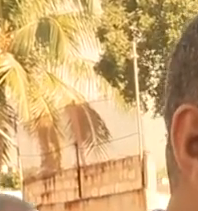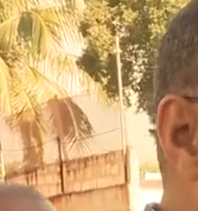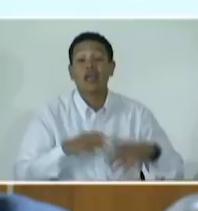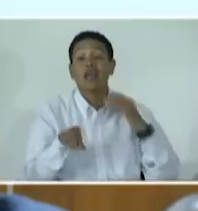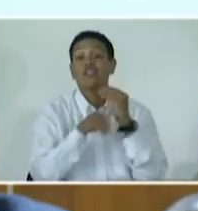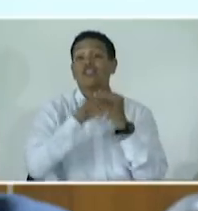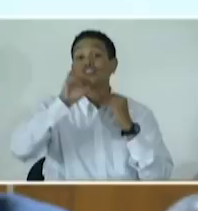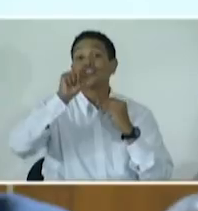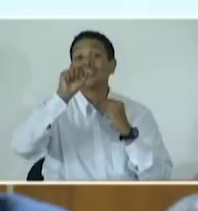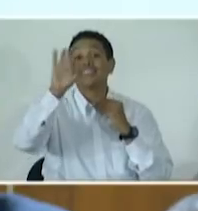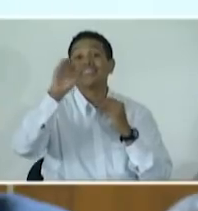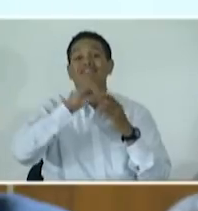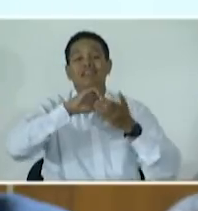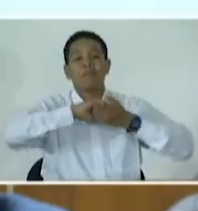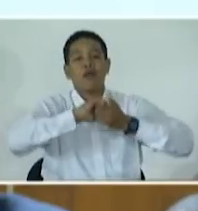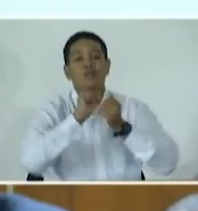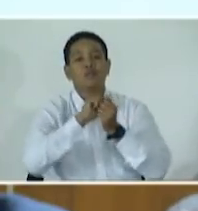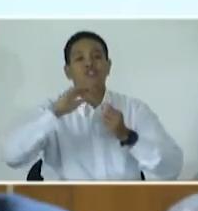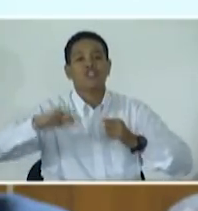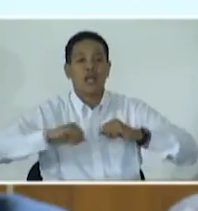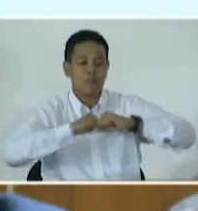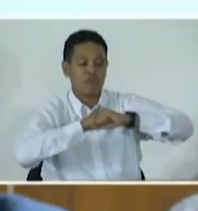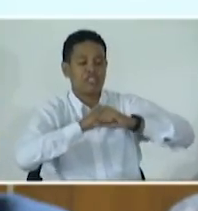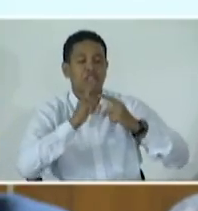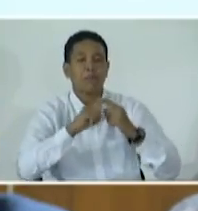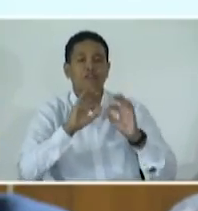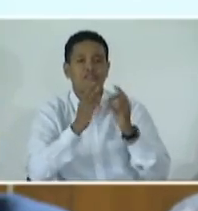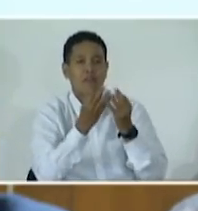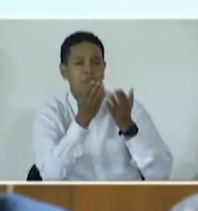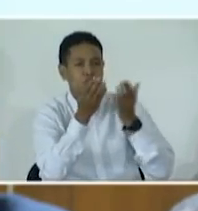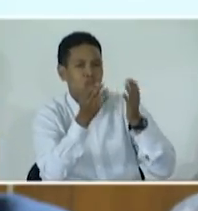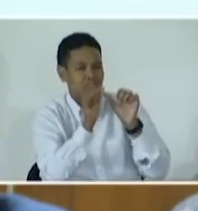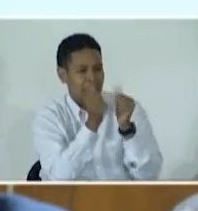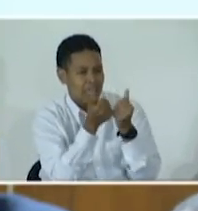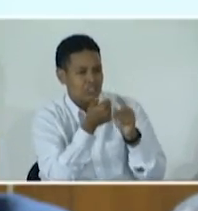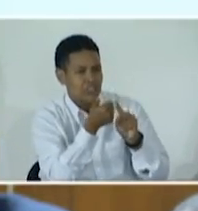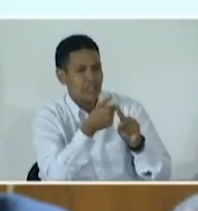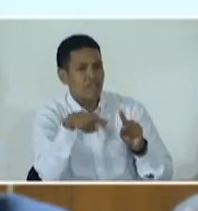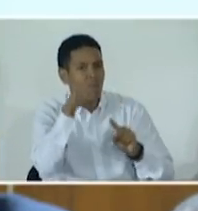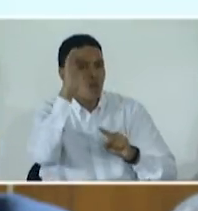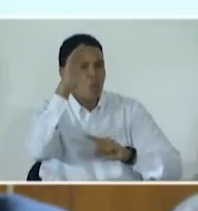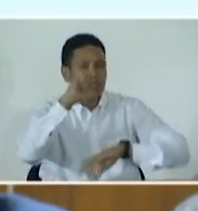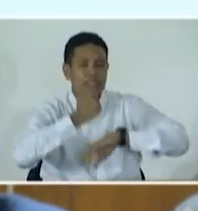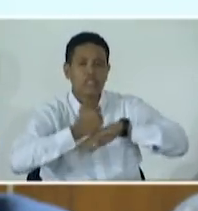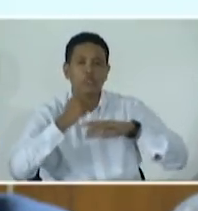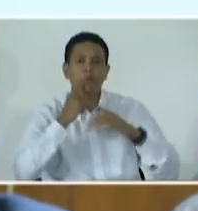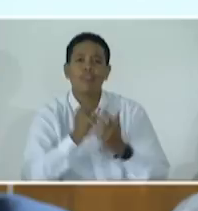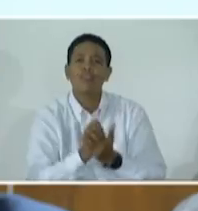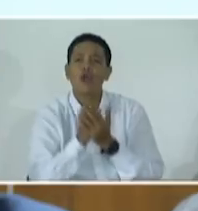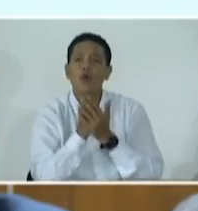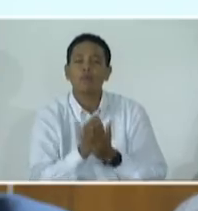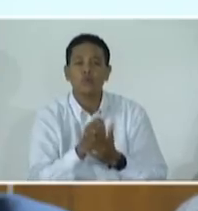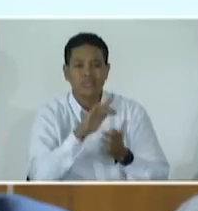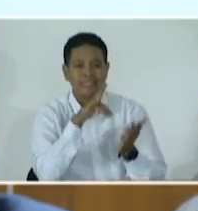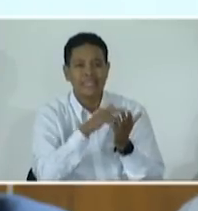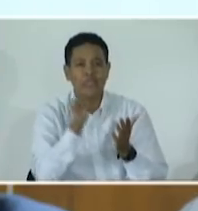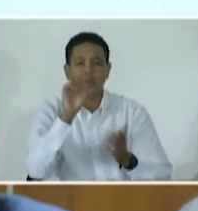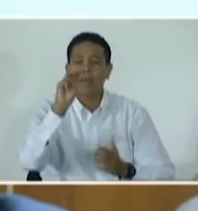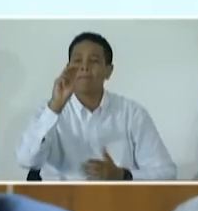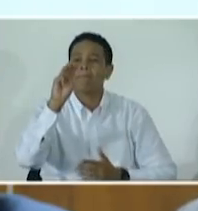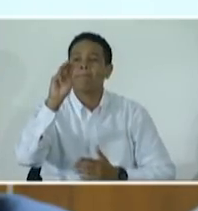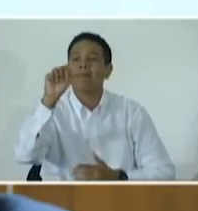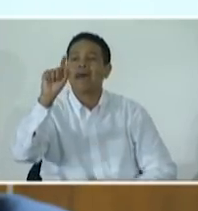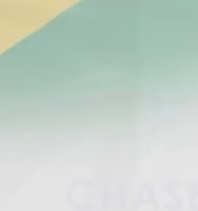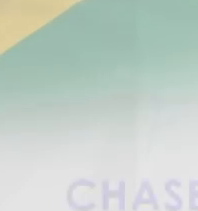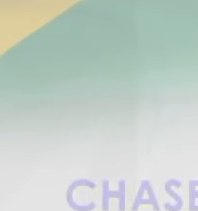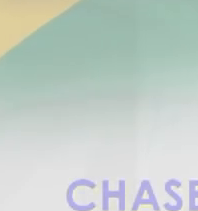partnership with the Child Protection and Family Service agencies, will construct a therapeutic center at the Maxfield Park